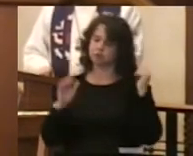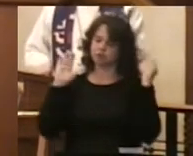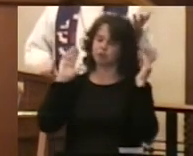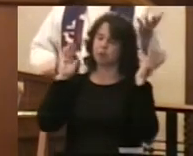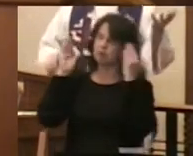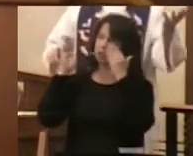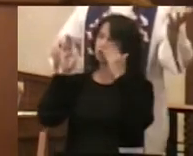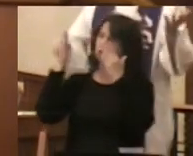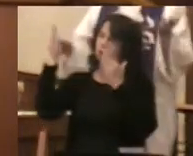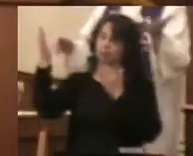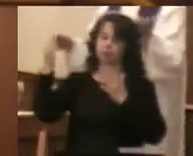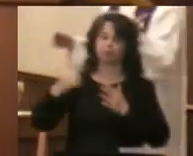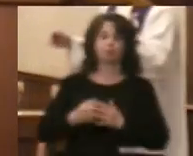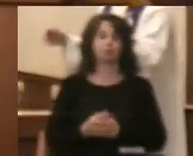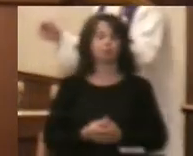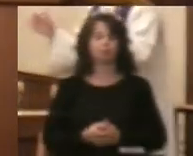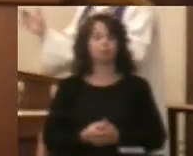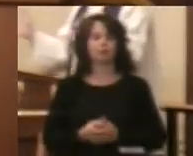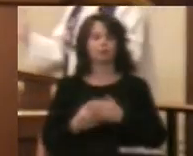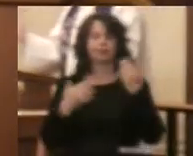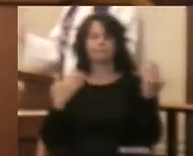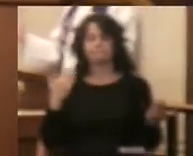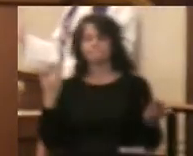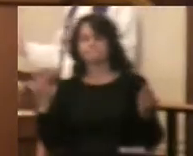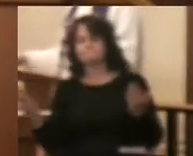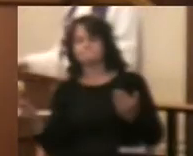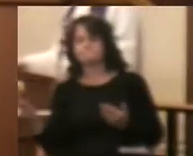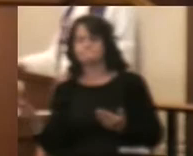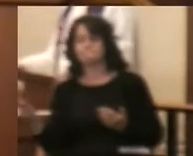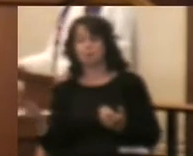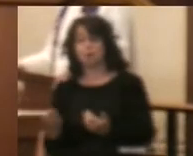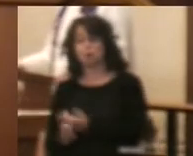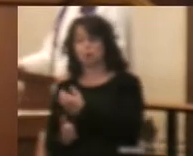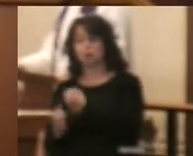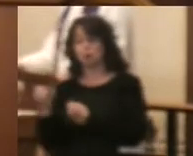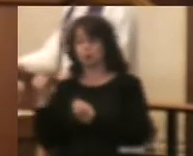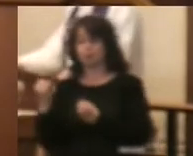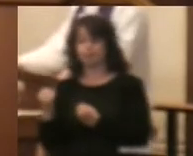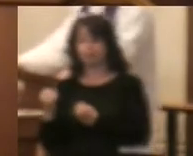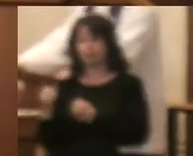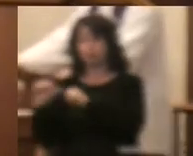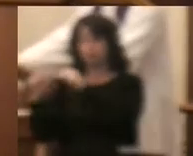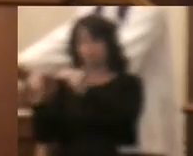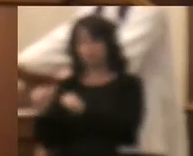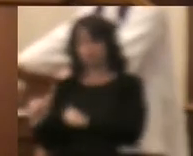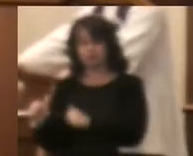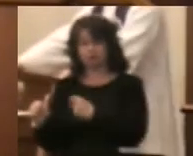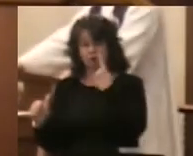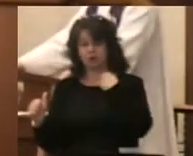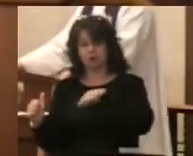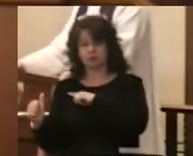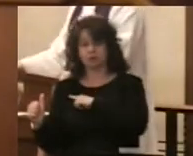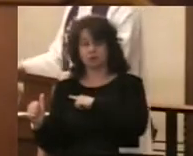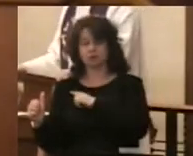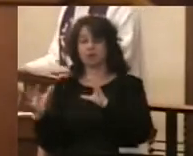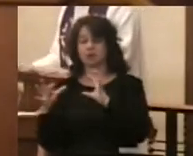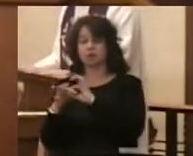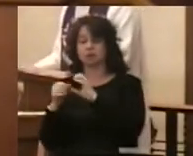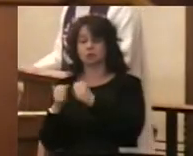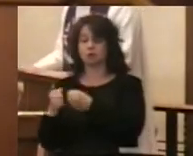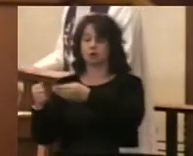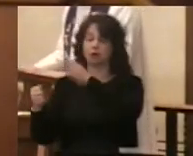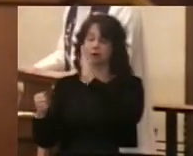Now, on the one hand, here is a new image, at least new to many of our ears, for a relationship with